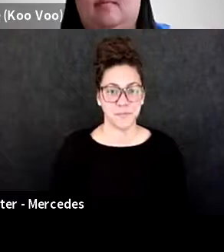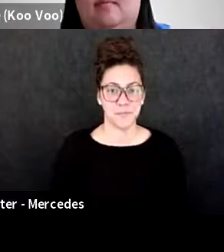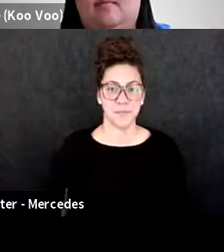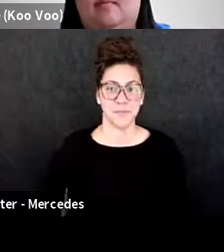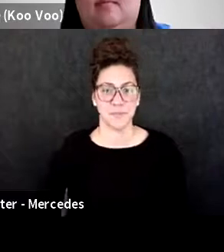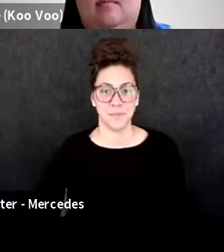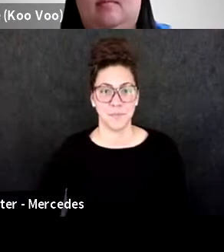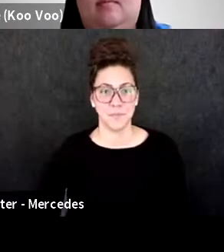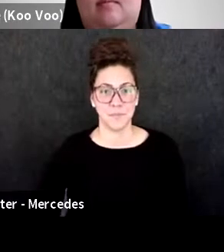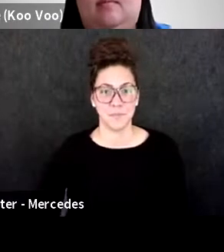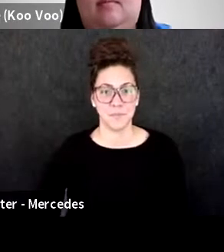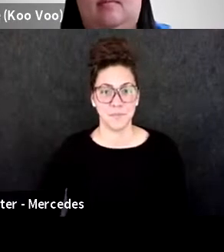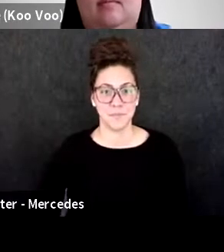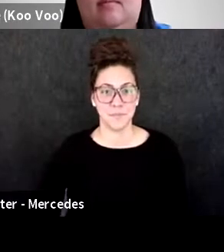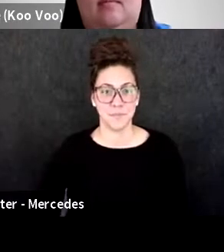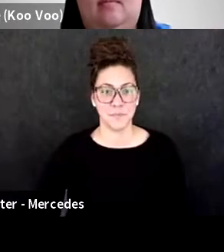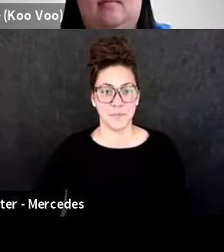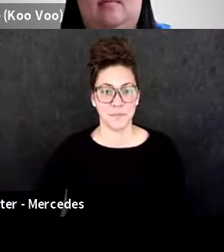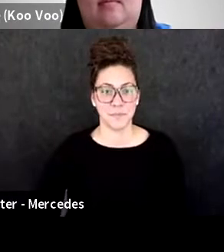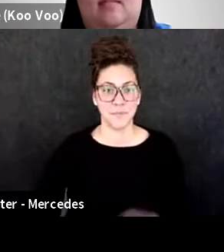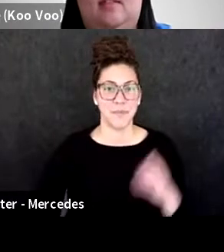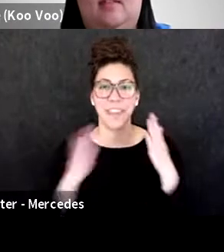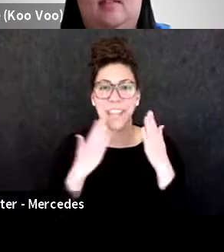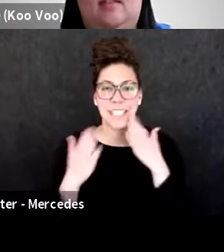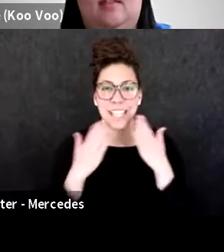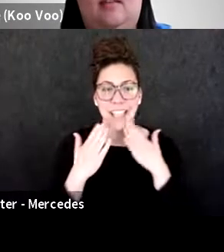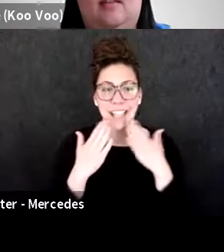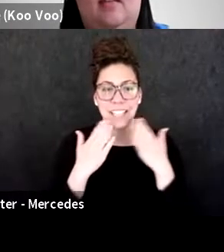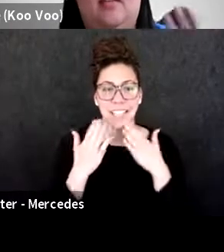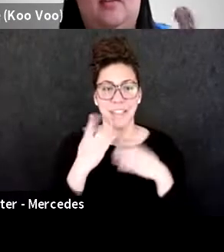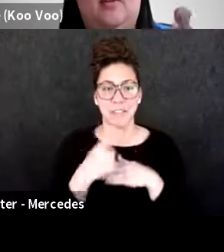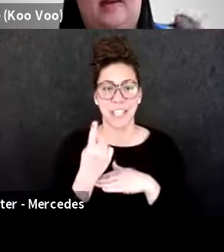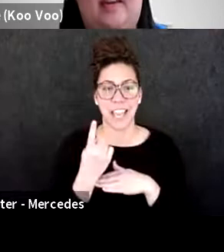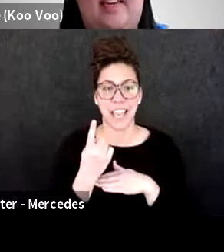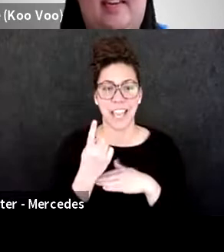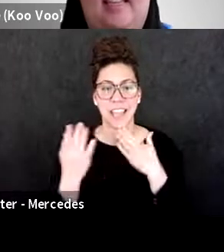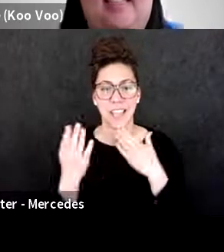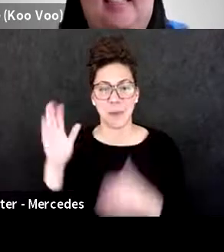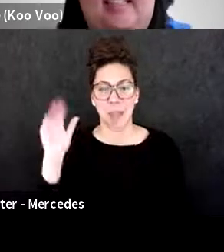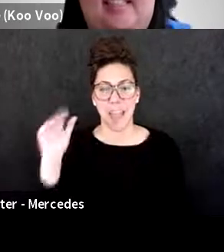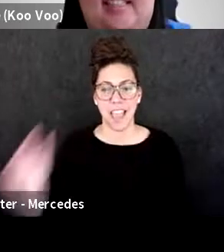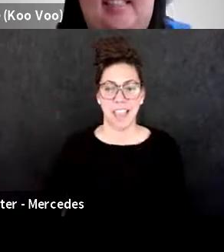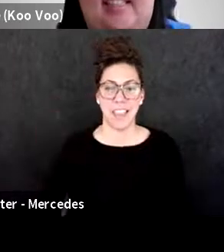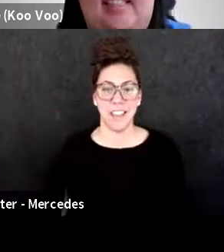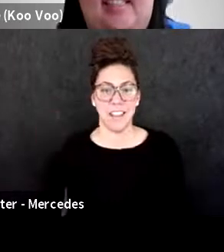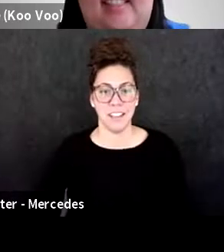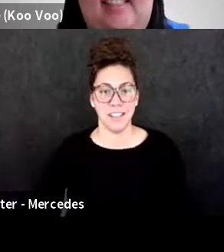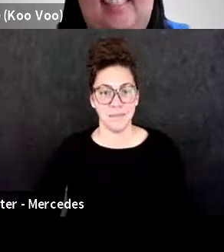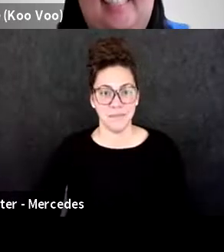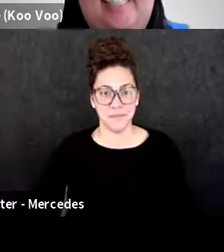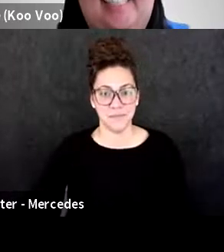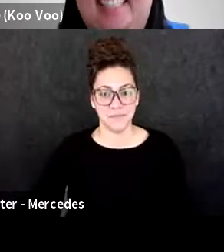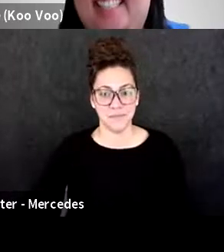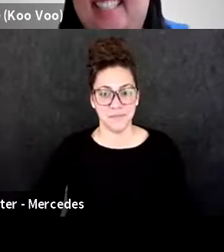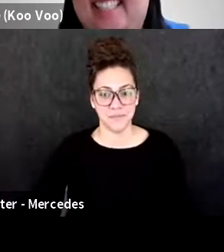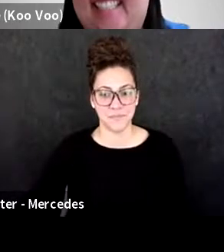Thanks, everybody. Thanks, guys. Have a good day. Thank you. Bye. Hi, nice seeing y'all, all of